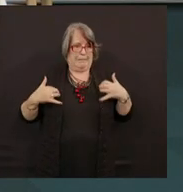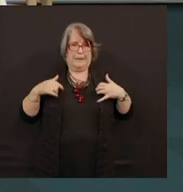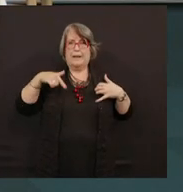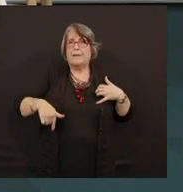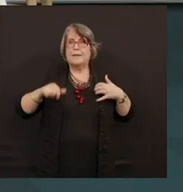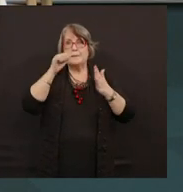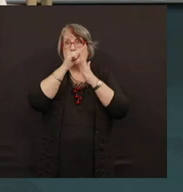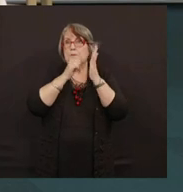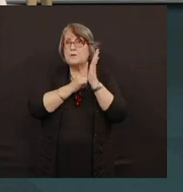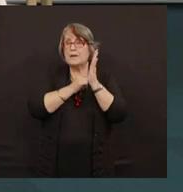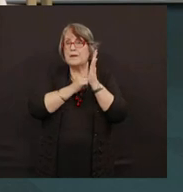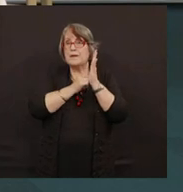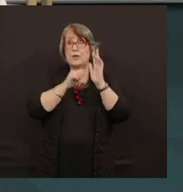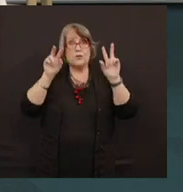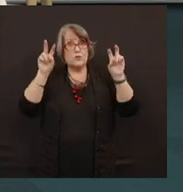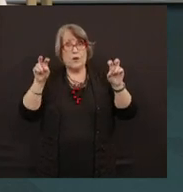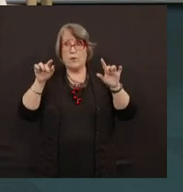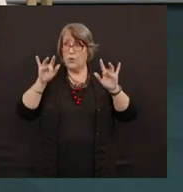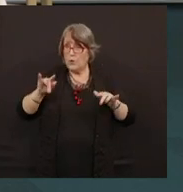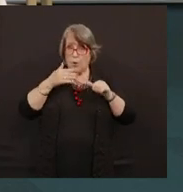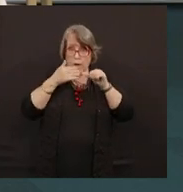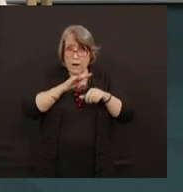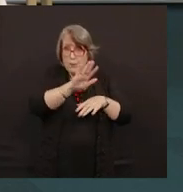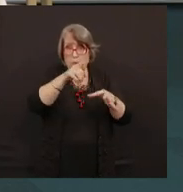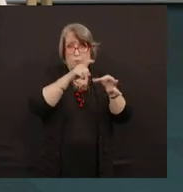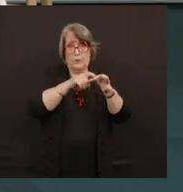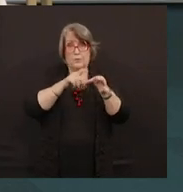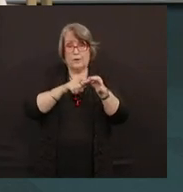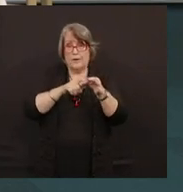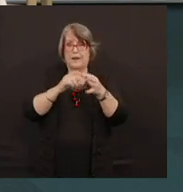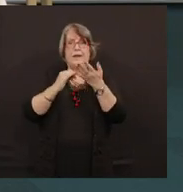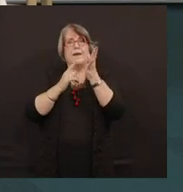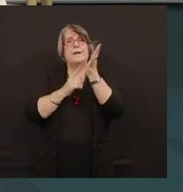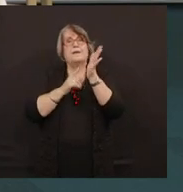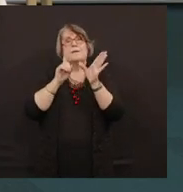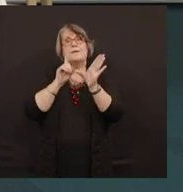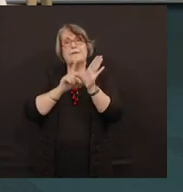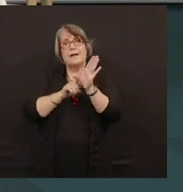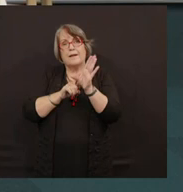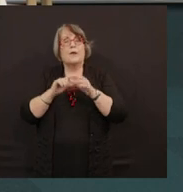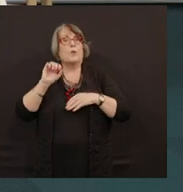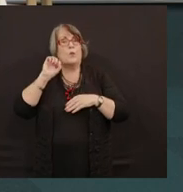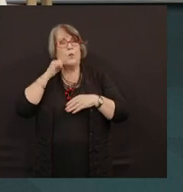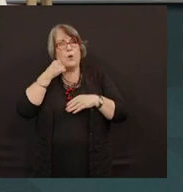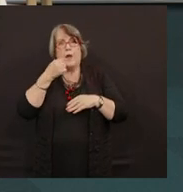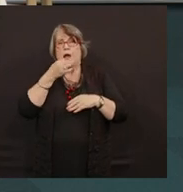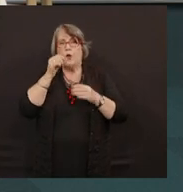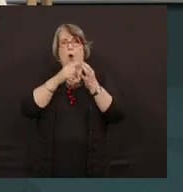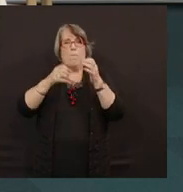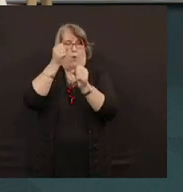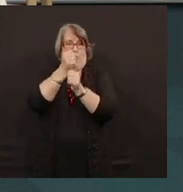this. If we haven't been able to answer your questions, Sally's going to go and do a bit of